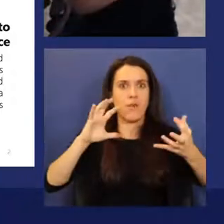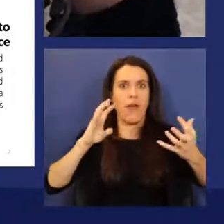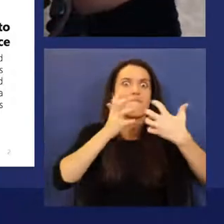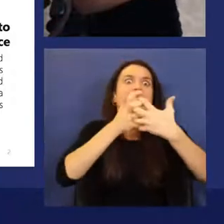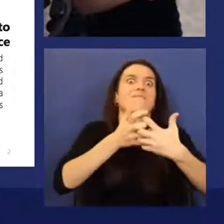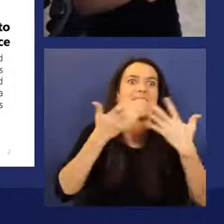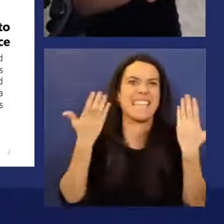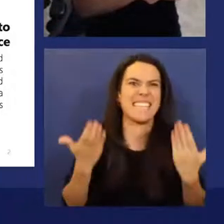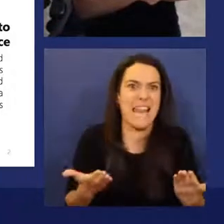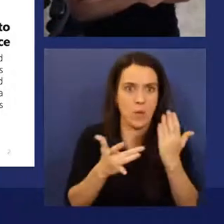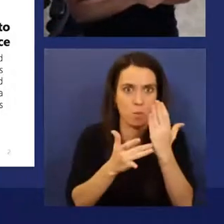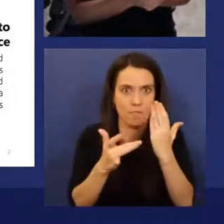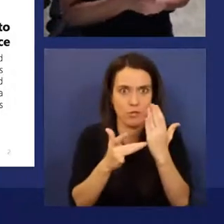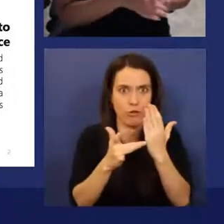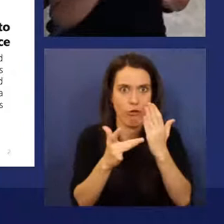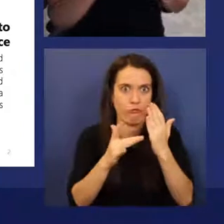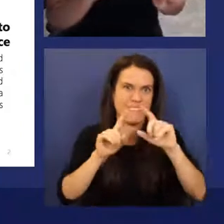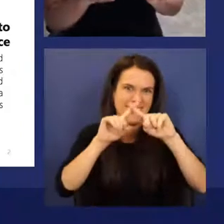On the same topic,